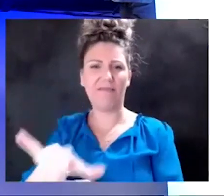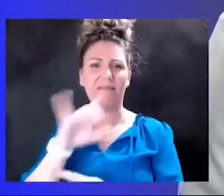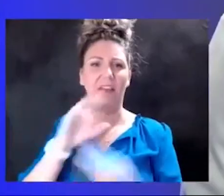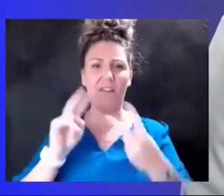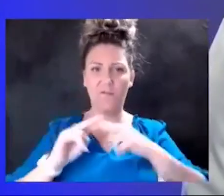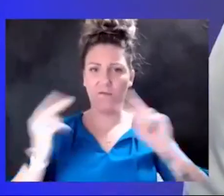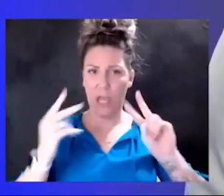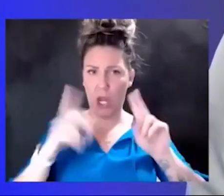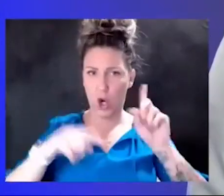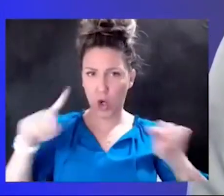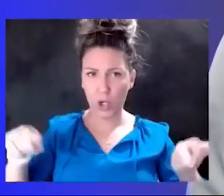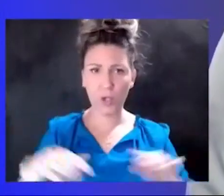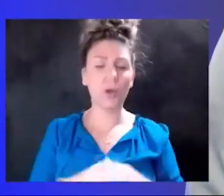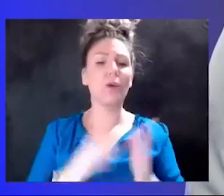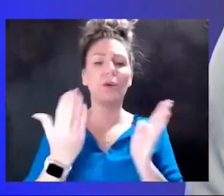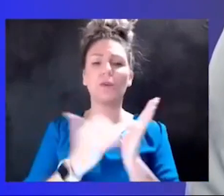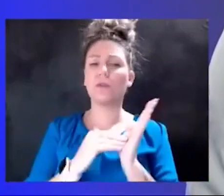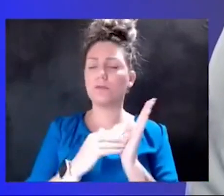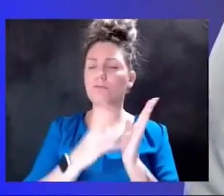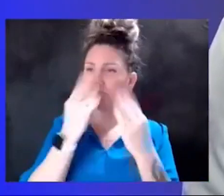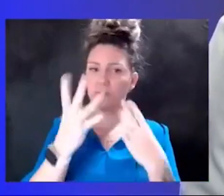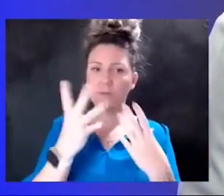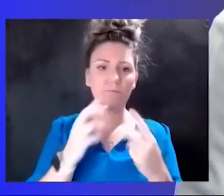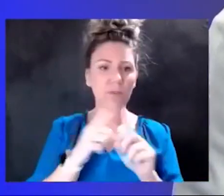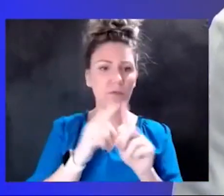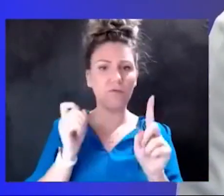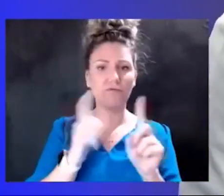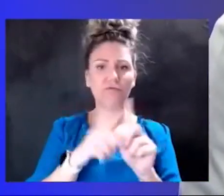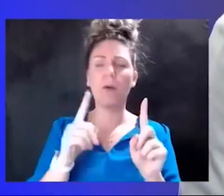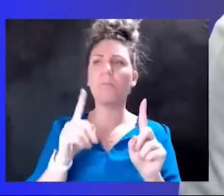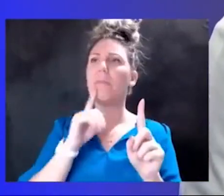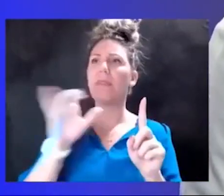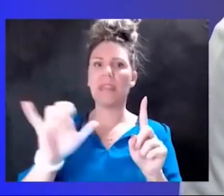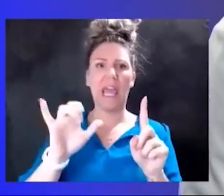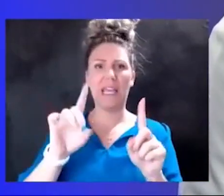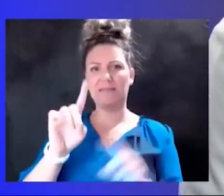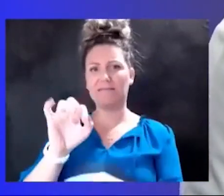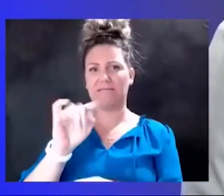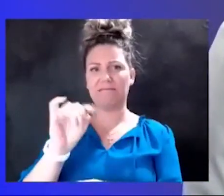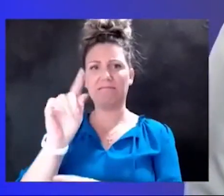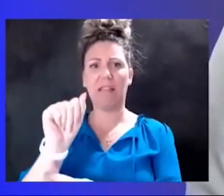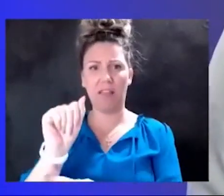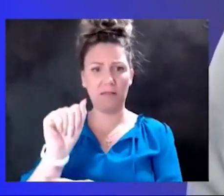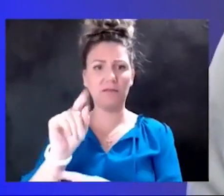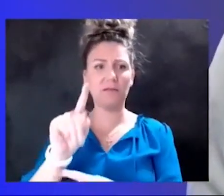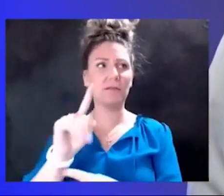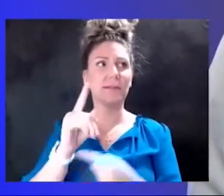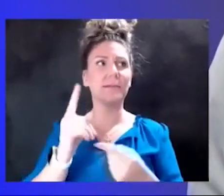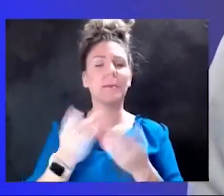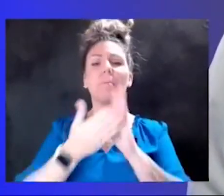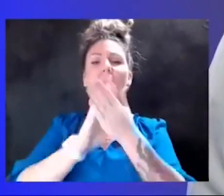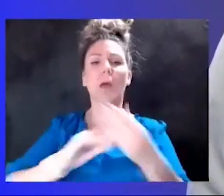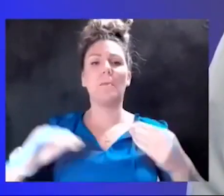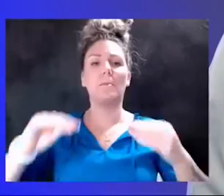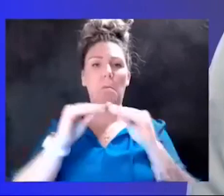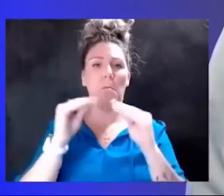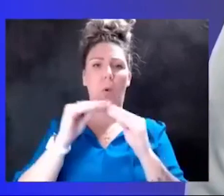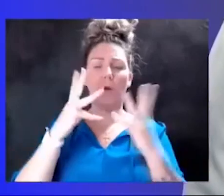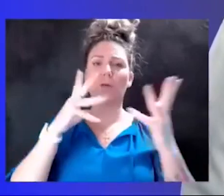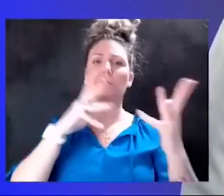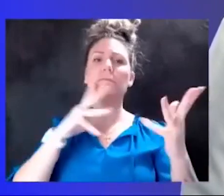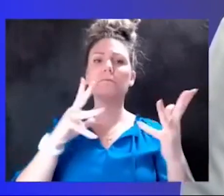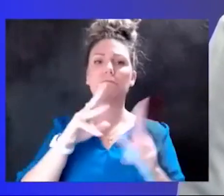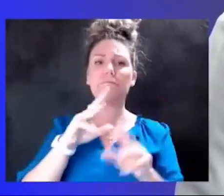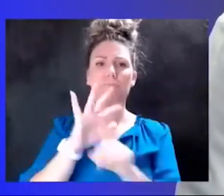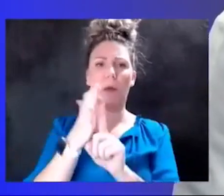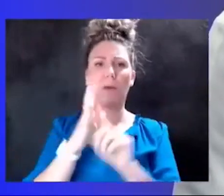again, information from Scotland about Delta variant. You know, we know that it has become or is becoming the prevalent variant